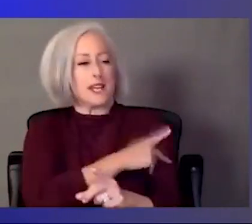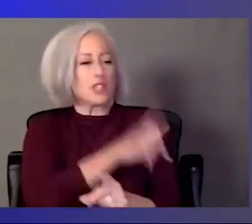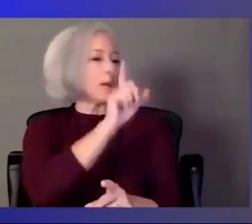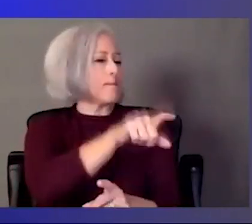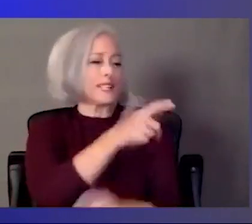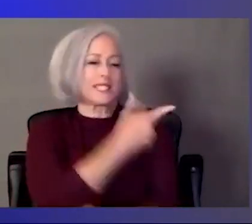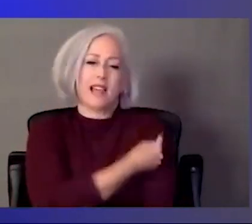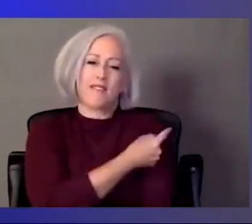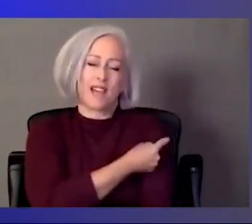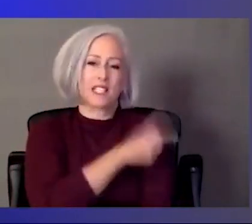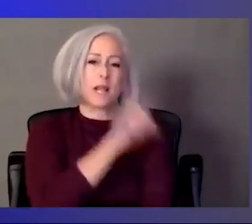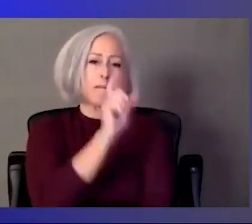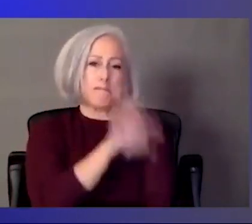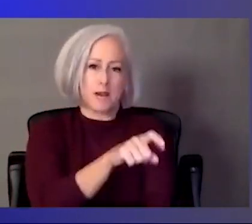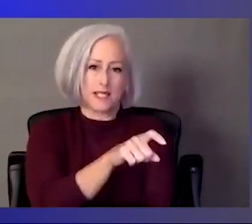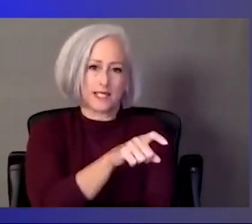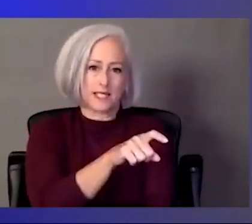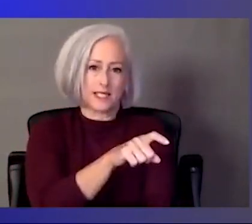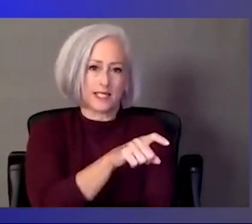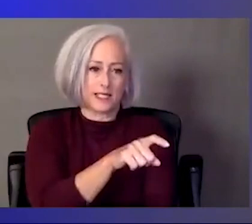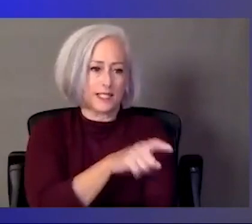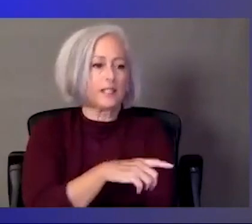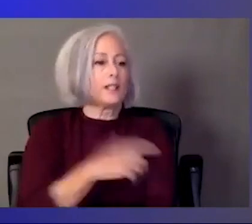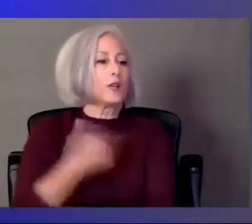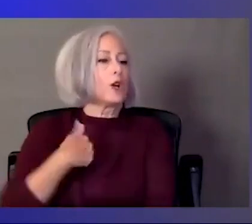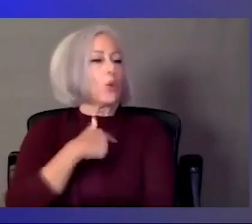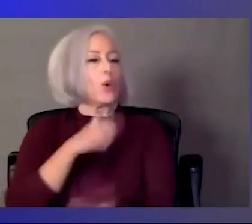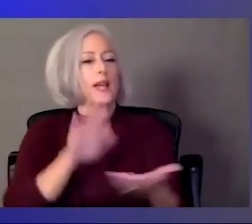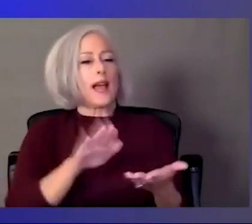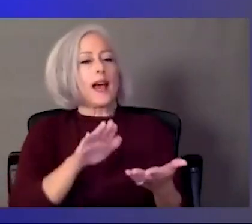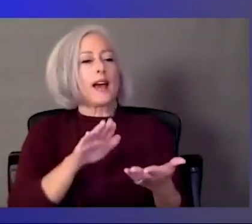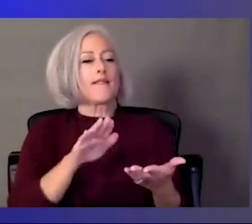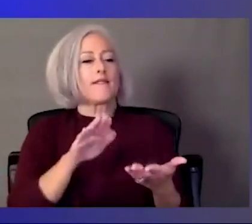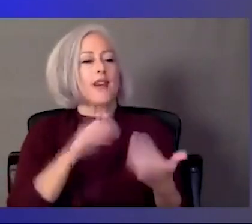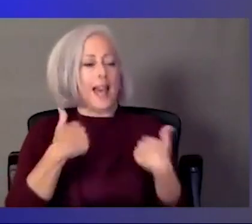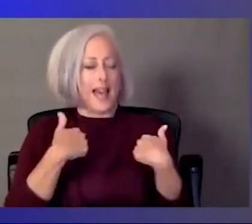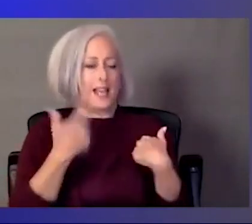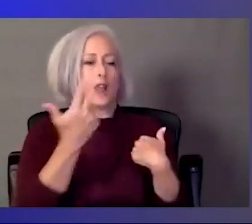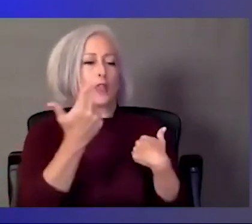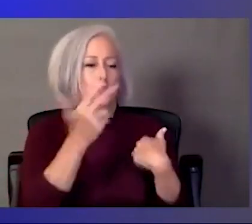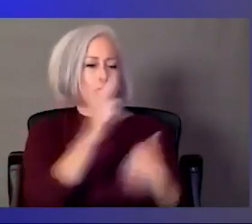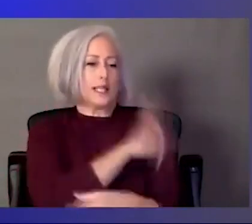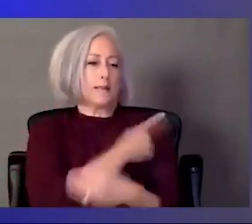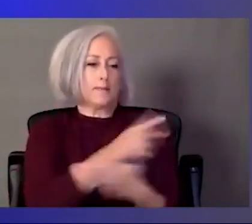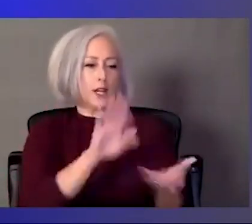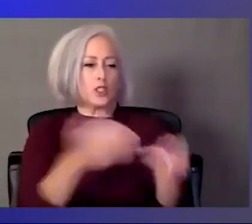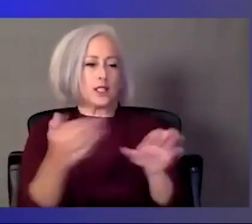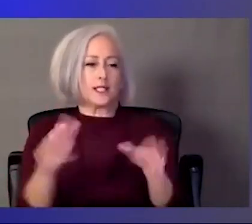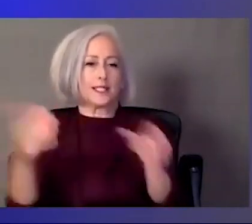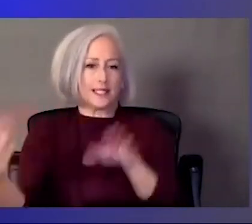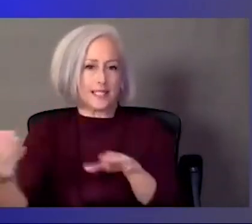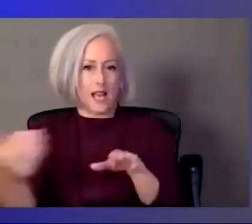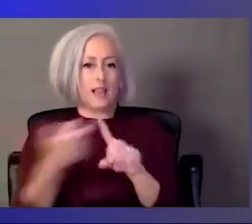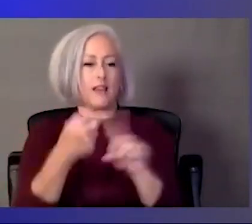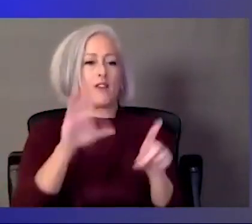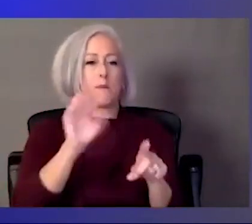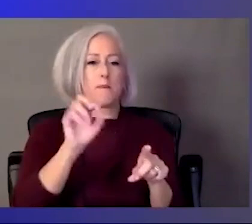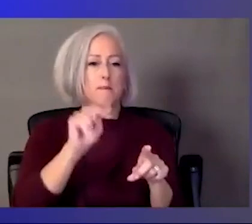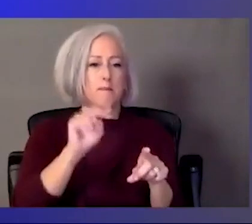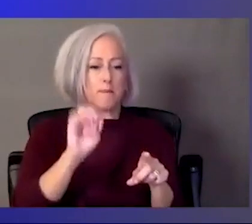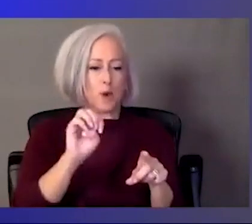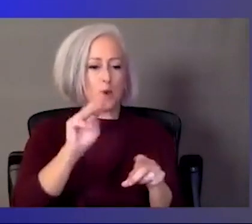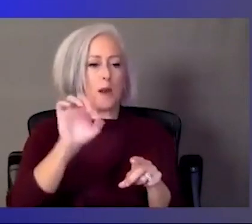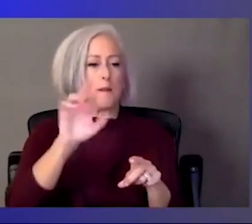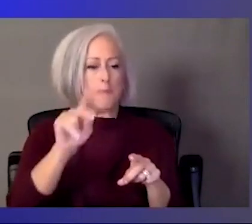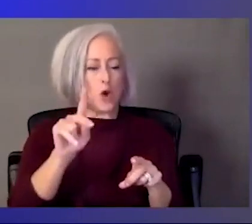They absolutely must be vaccinated. We've lost 13 patients through the pandemic, 13 of our bone marrow transplant and CAR T cell